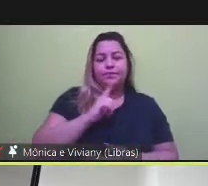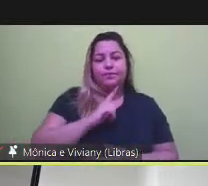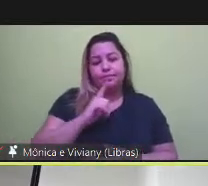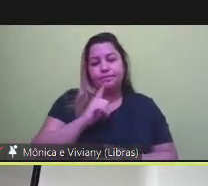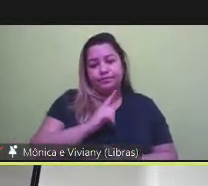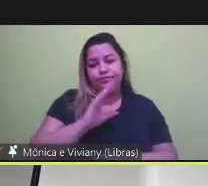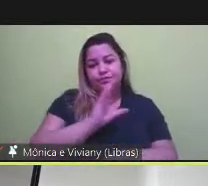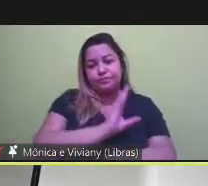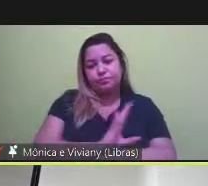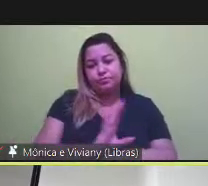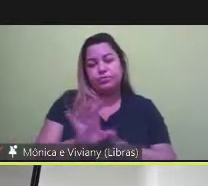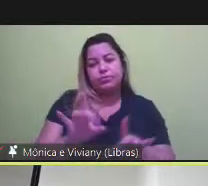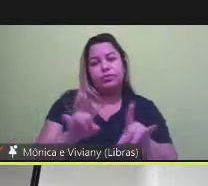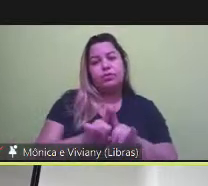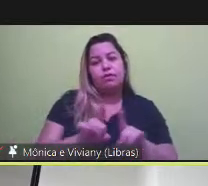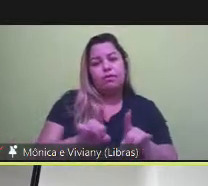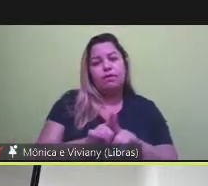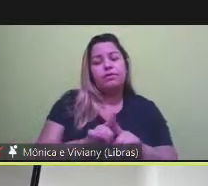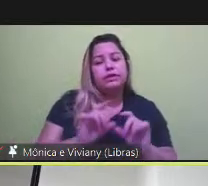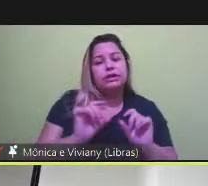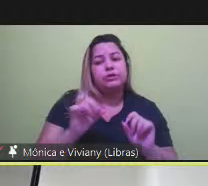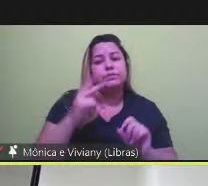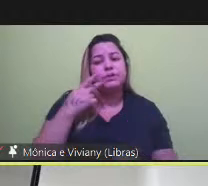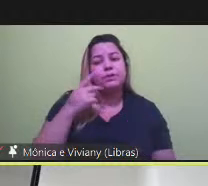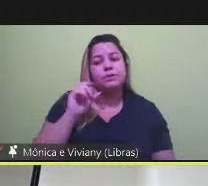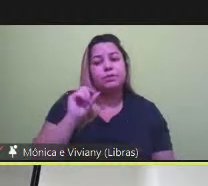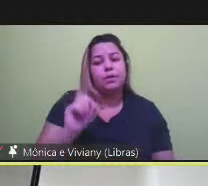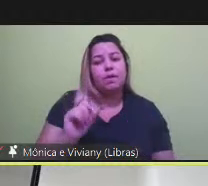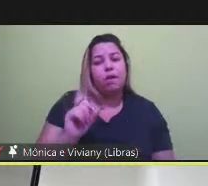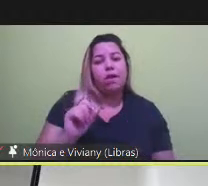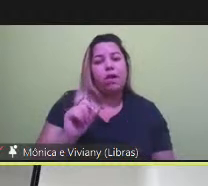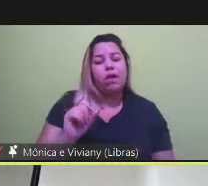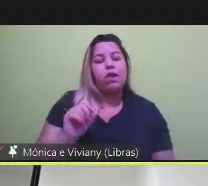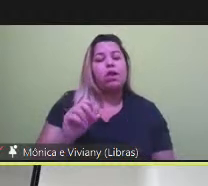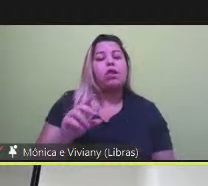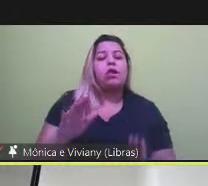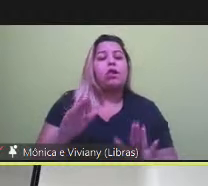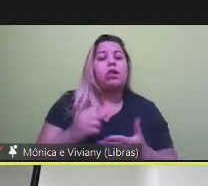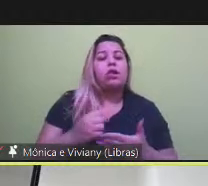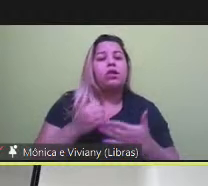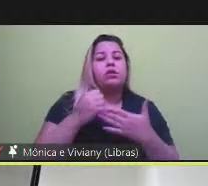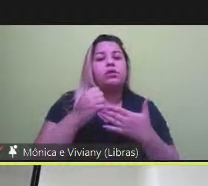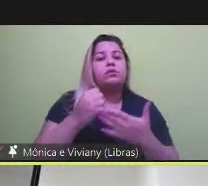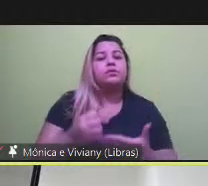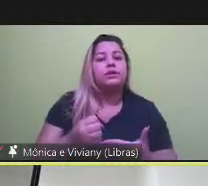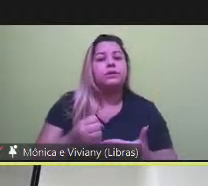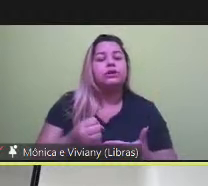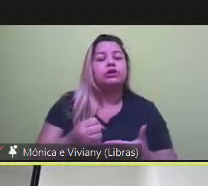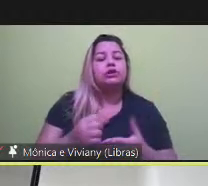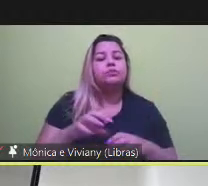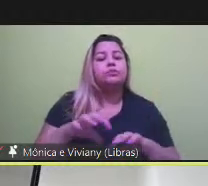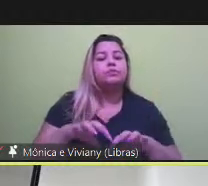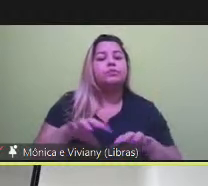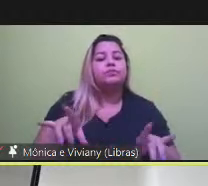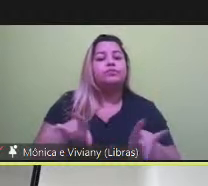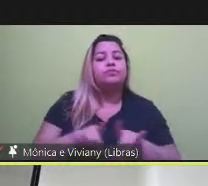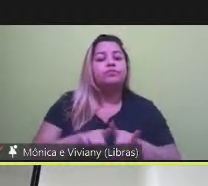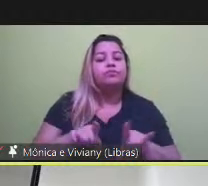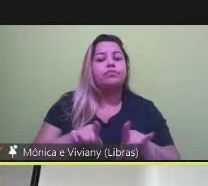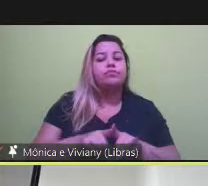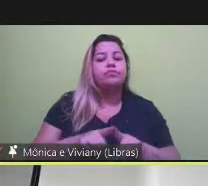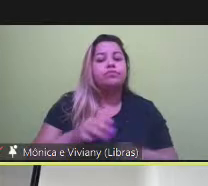we have legislation that is specific to determine the nutrition or